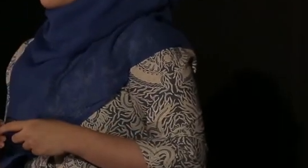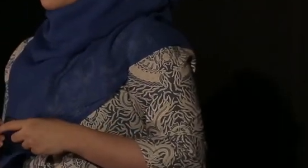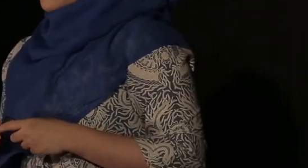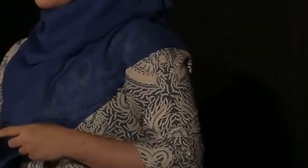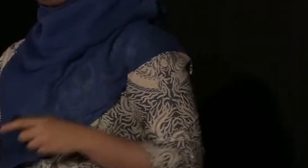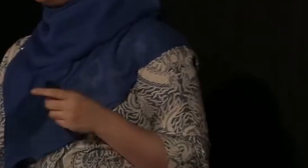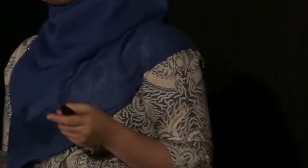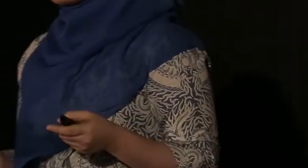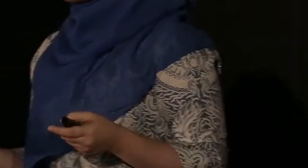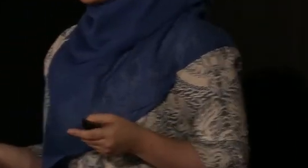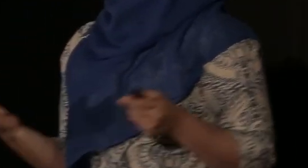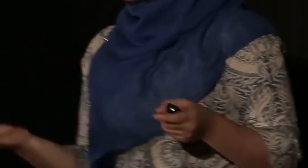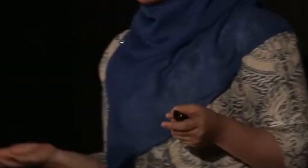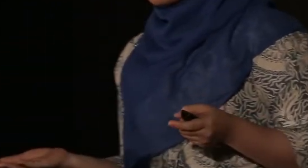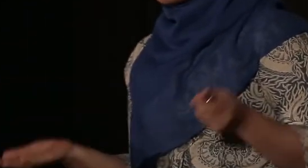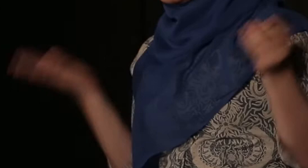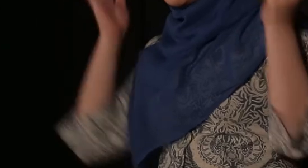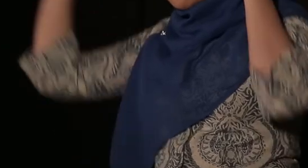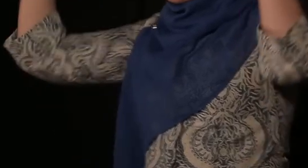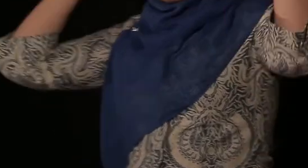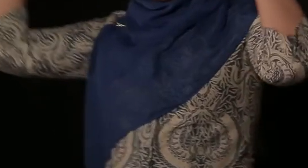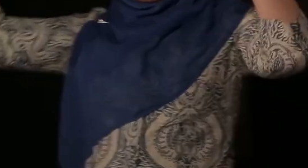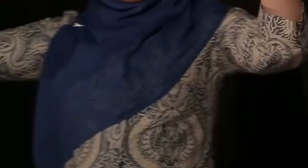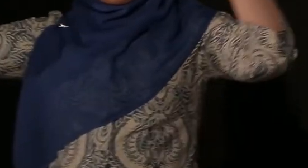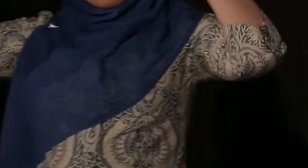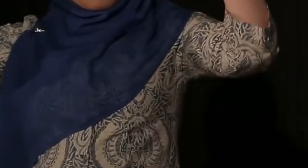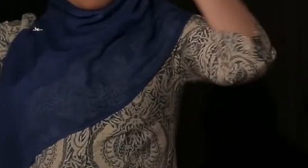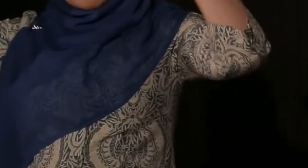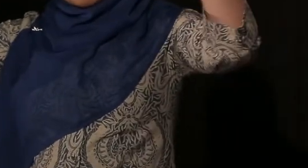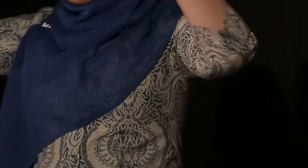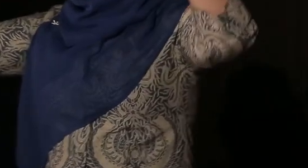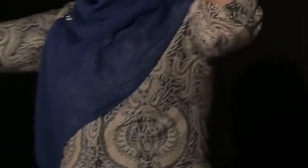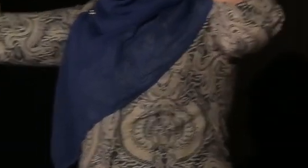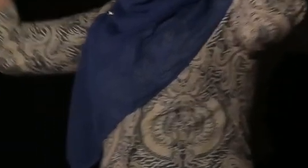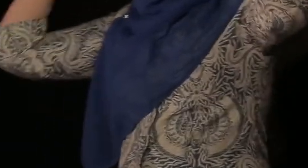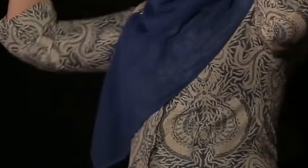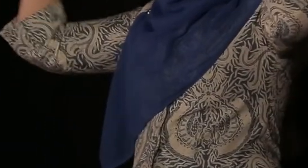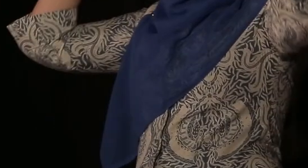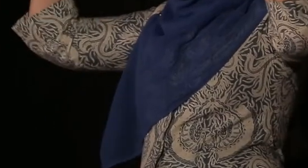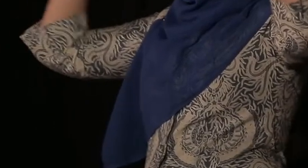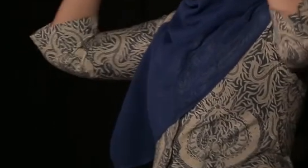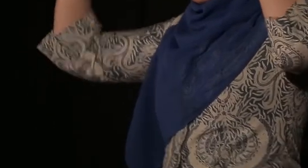town. And do you know that sign language from Malaysia is this? This is Malaysia.